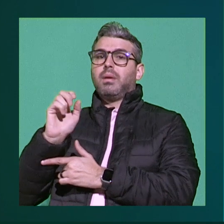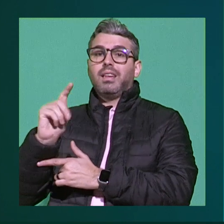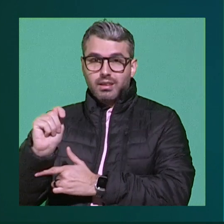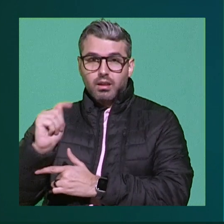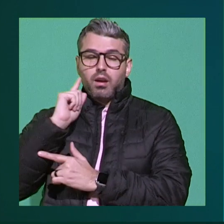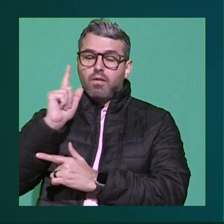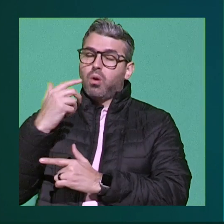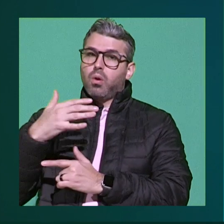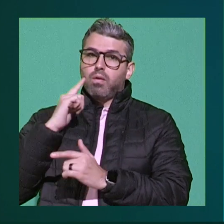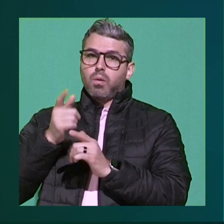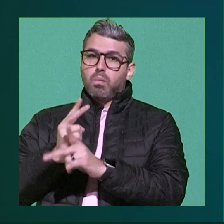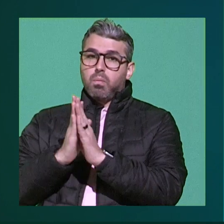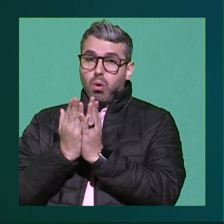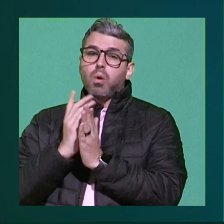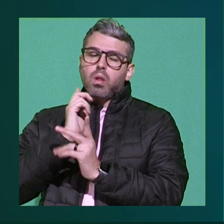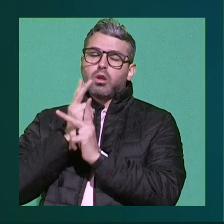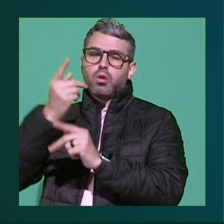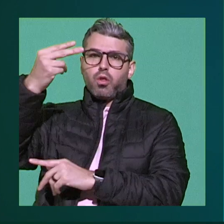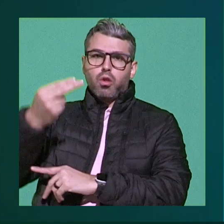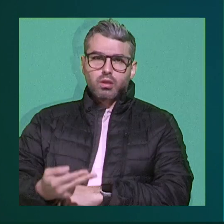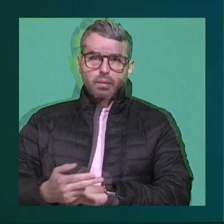loaned to you. Meet after school every Thursday.